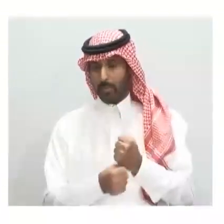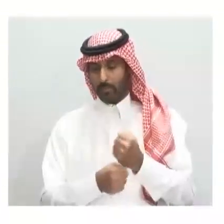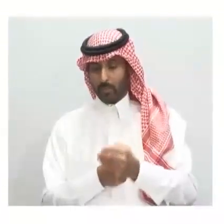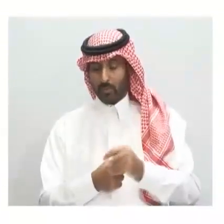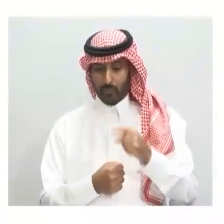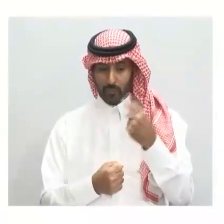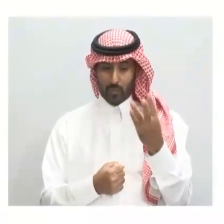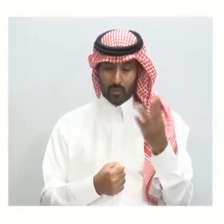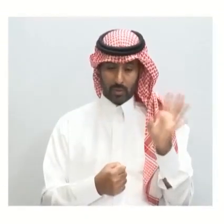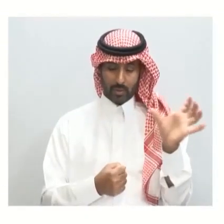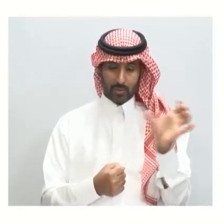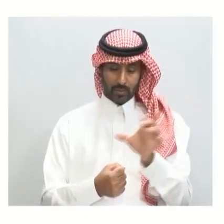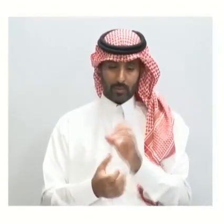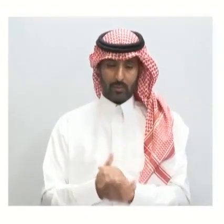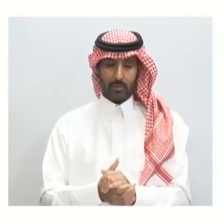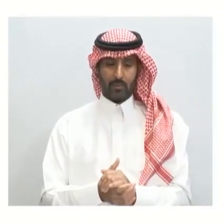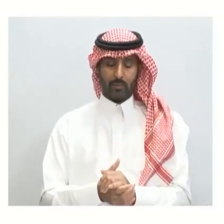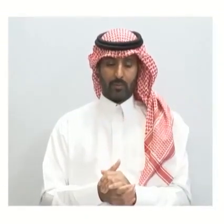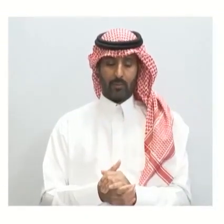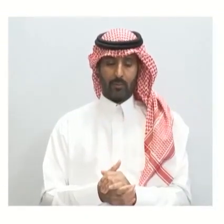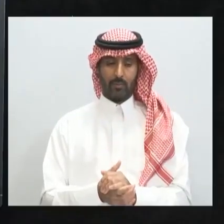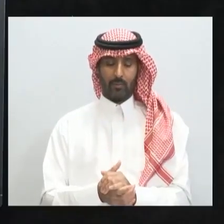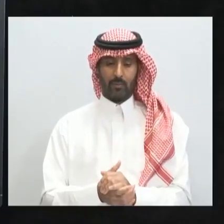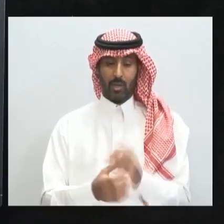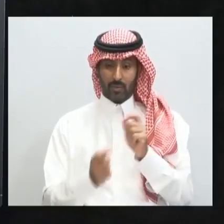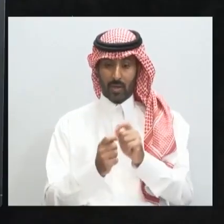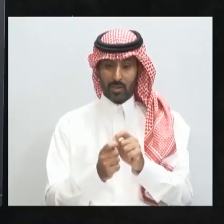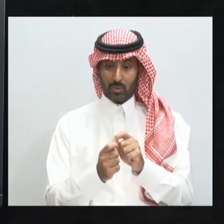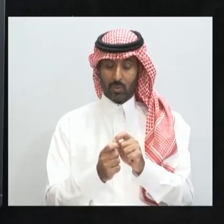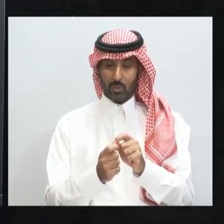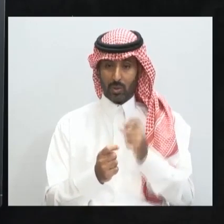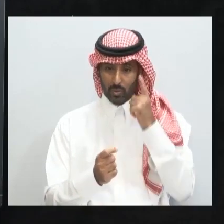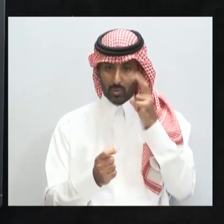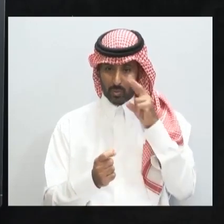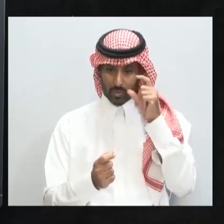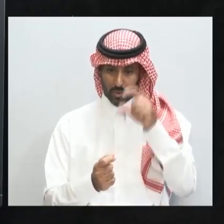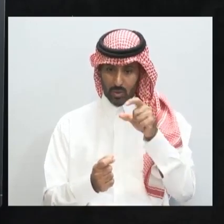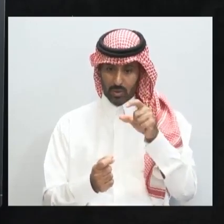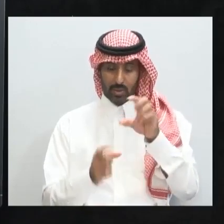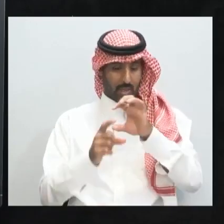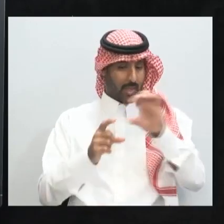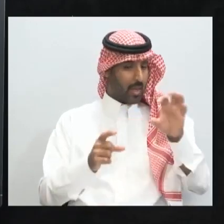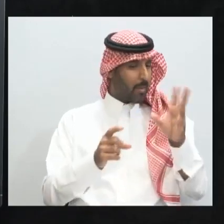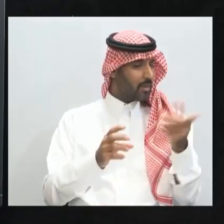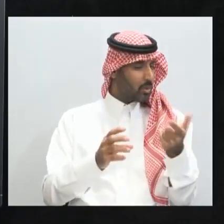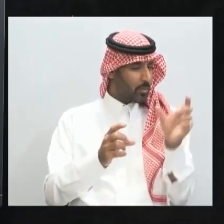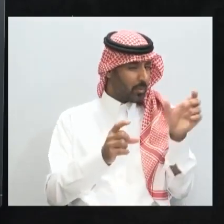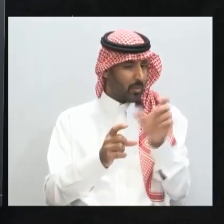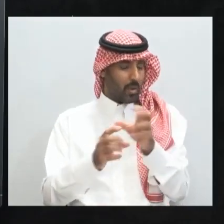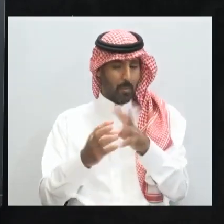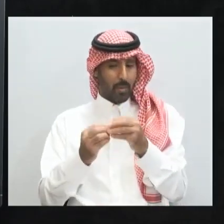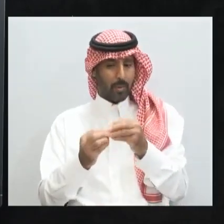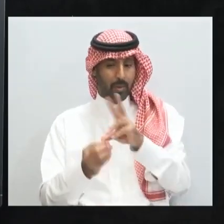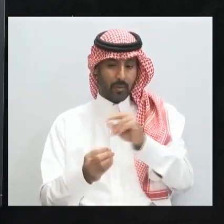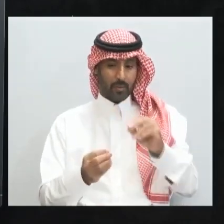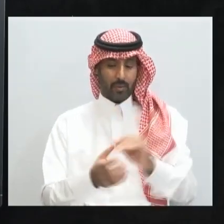different structures. Of course, as usual, I advise you to concentrate on the structure and also the meaning at the